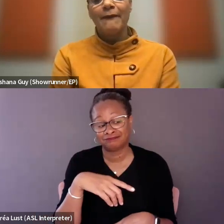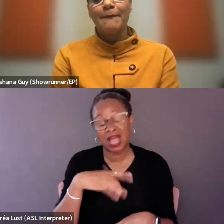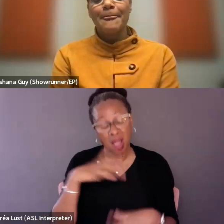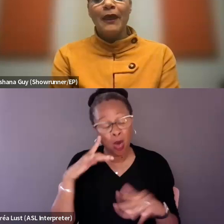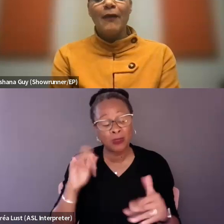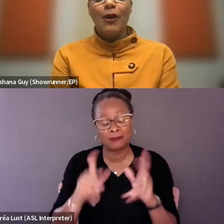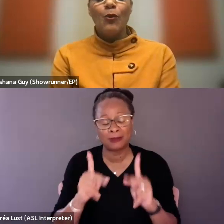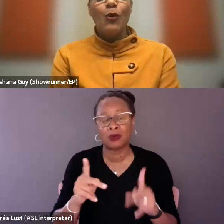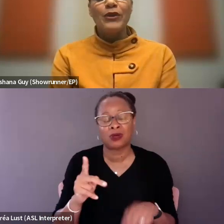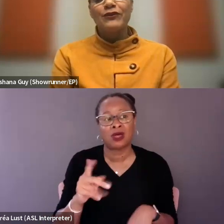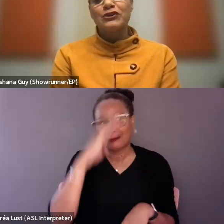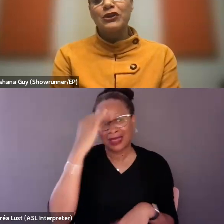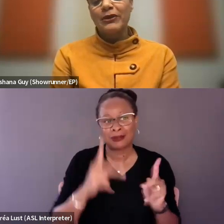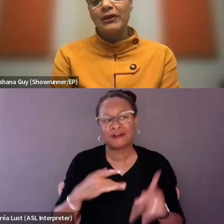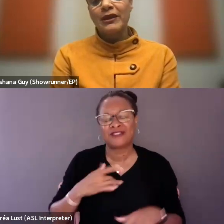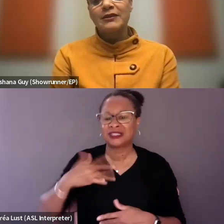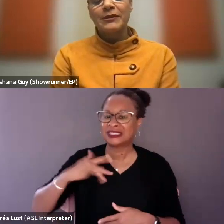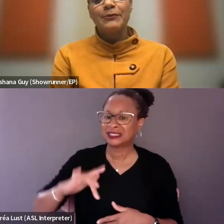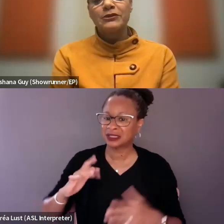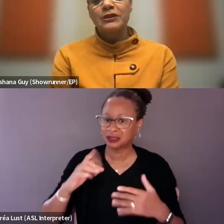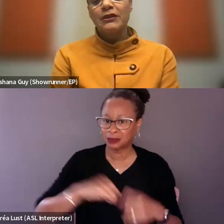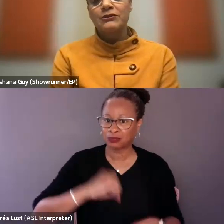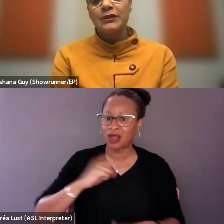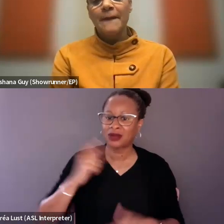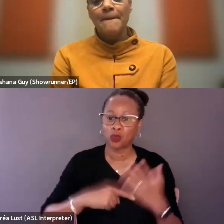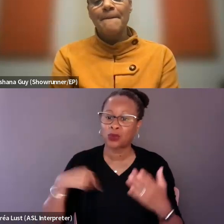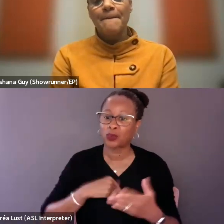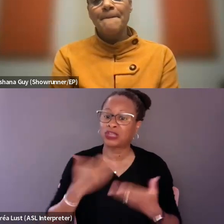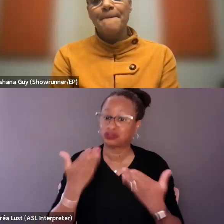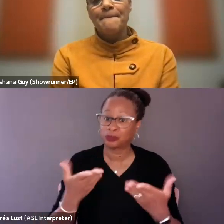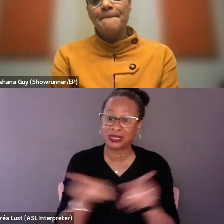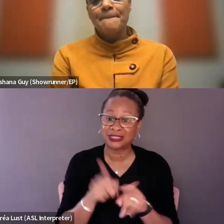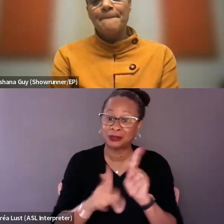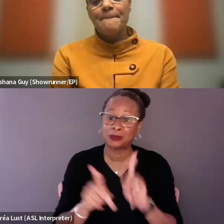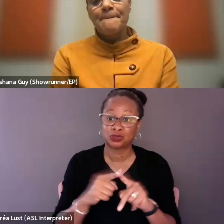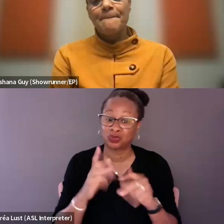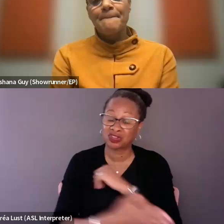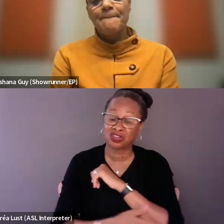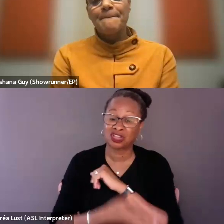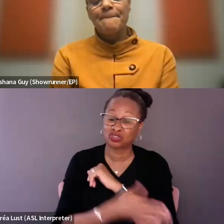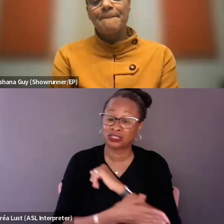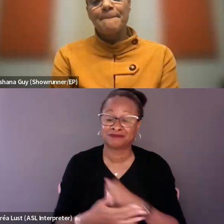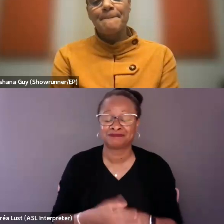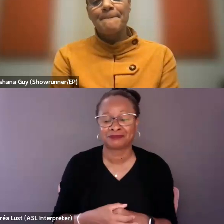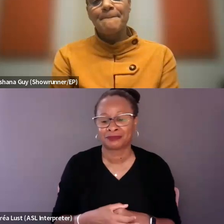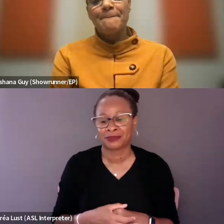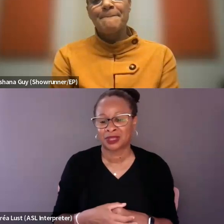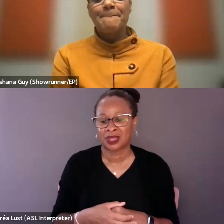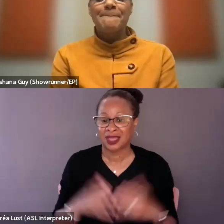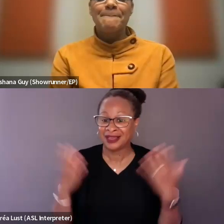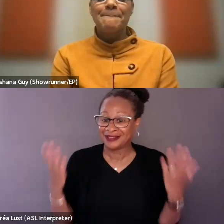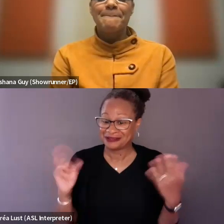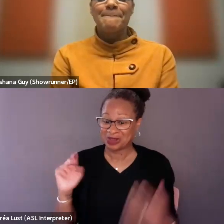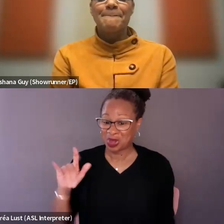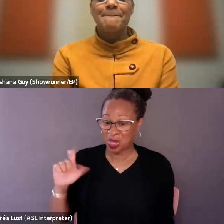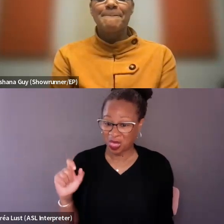pride about what we've contributed as a people to the country. And Nicole, now that you've done the docu-series, now